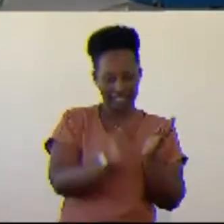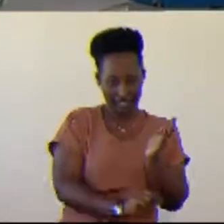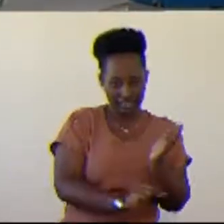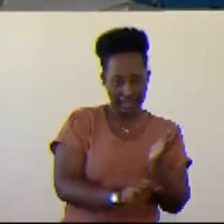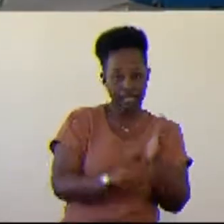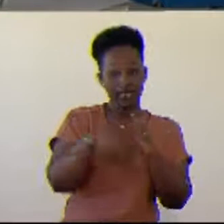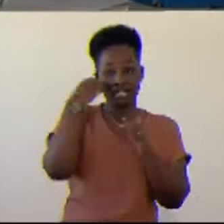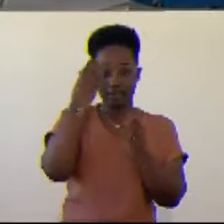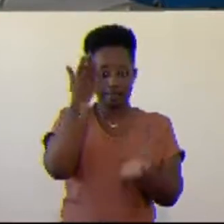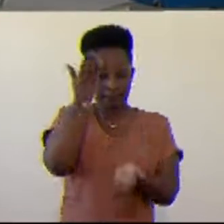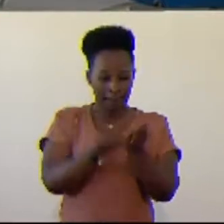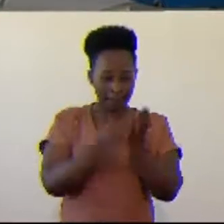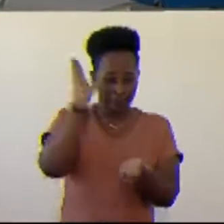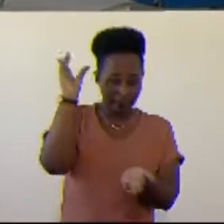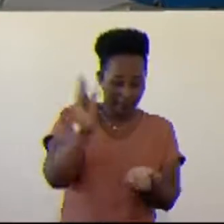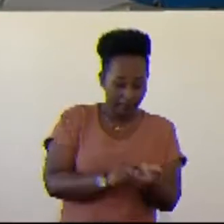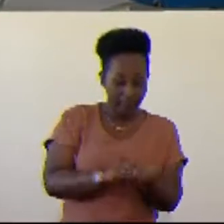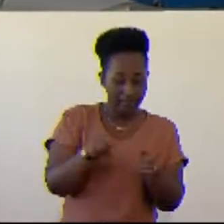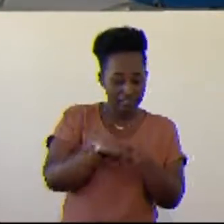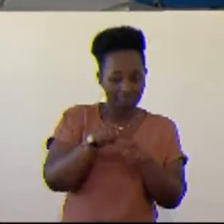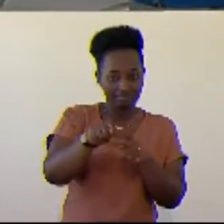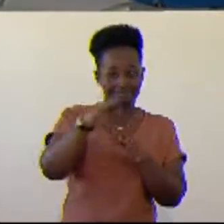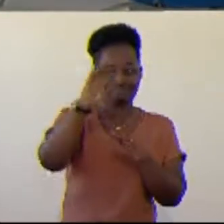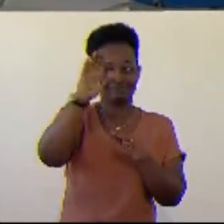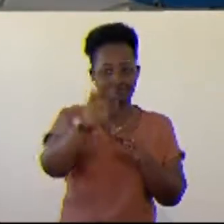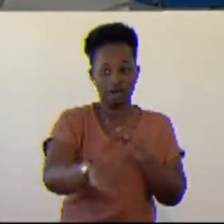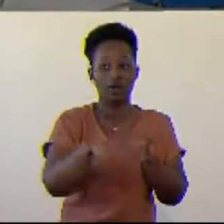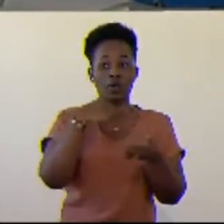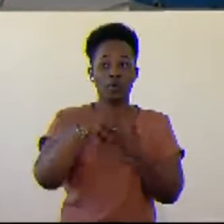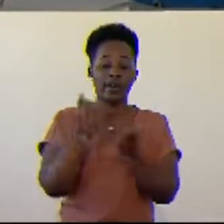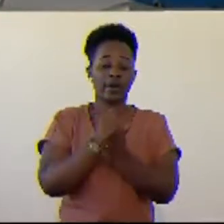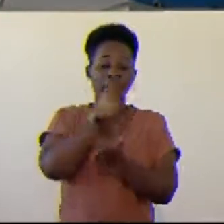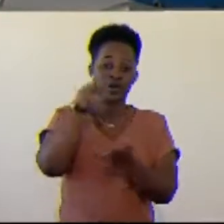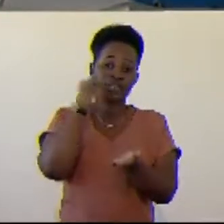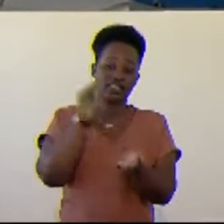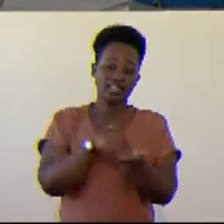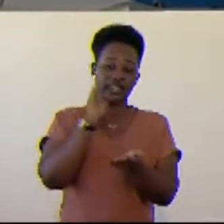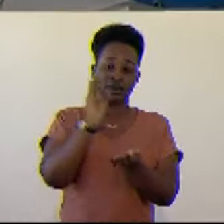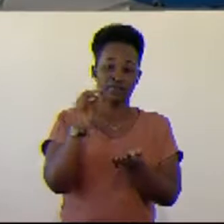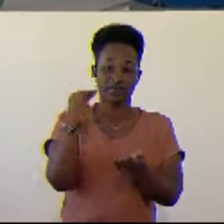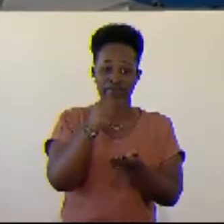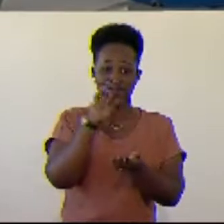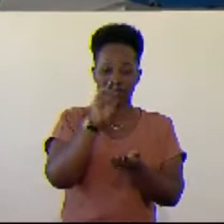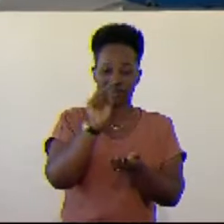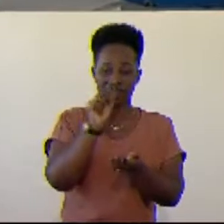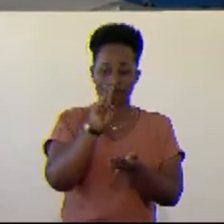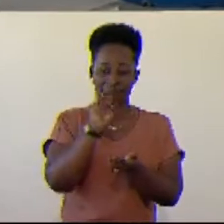then goes down, because the center of gravity will be inclined on this side. And so the